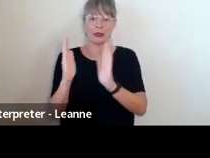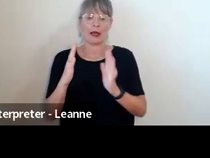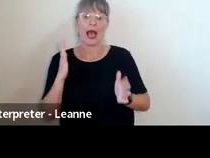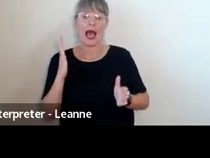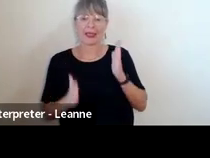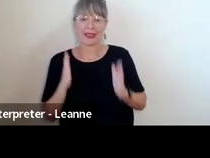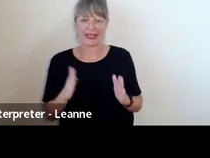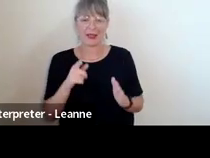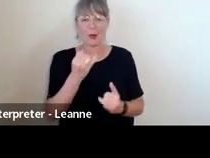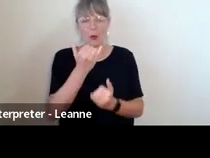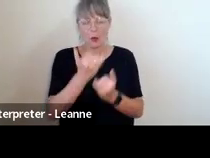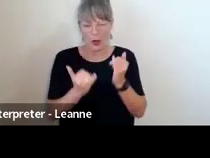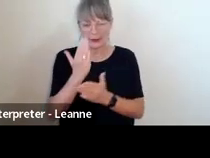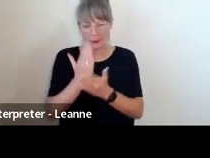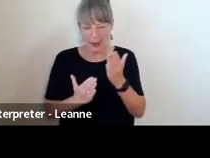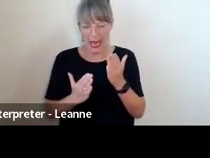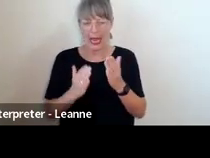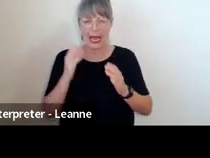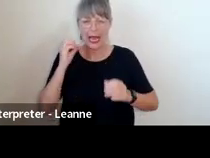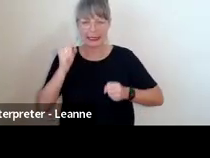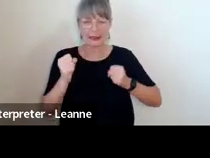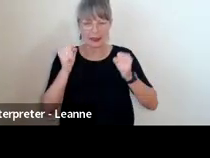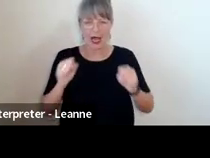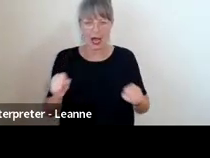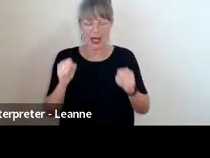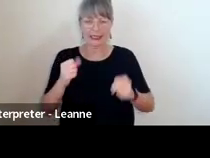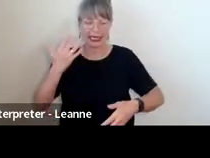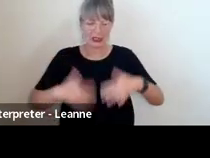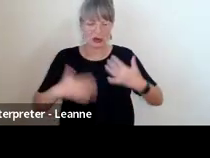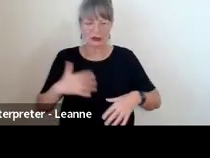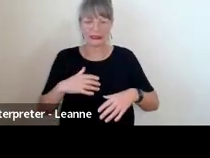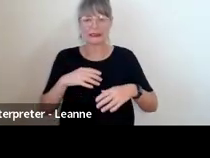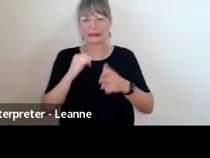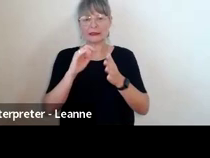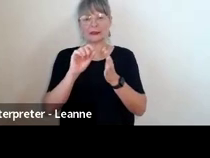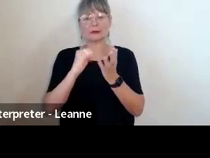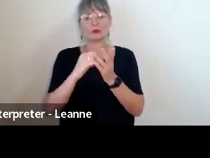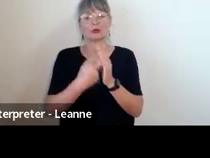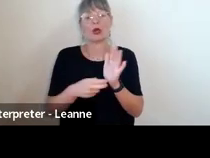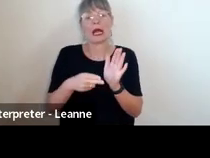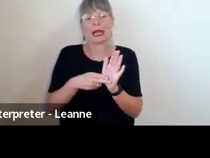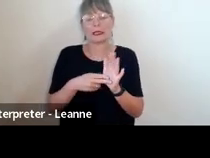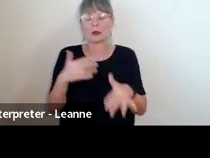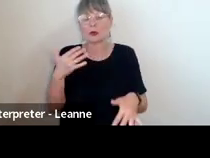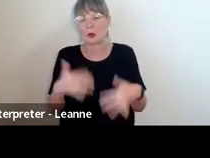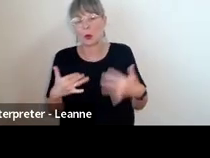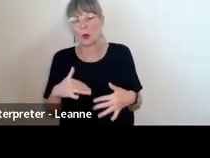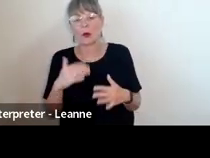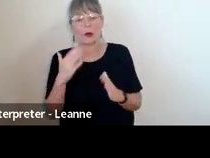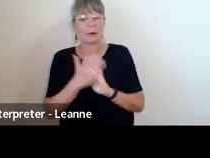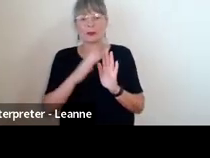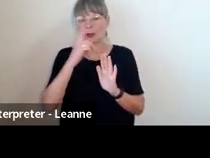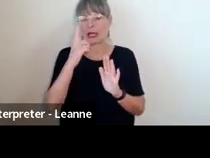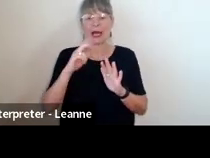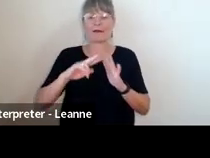is injuries, soreness and sprains, which prevent us from keeping fit and from being our best. Over 300,000 Australians, for